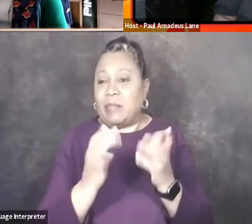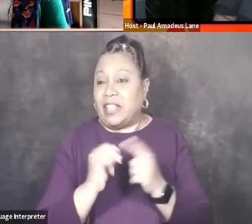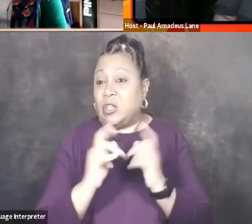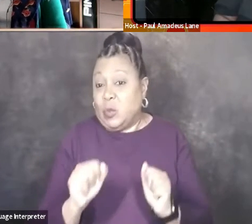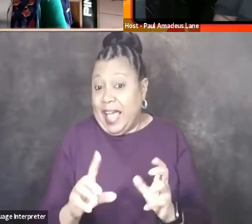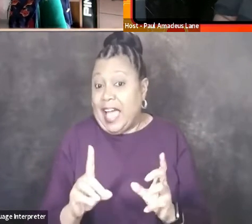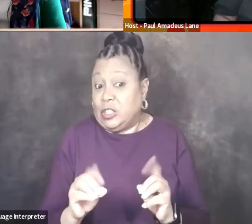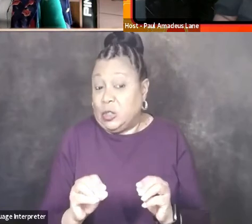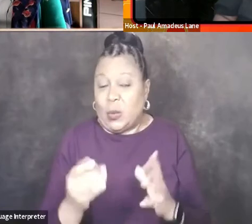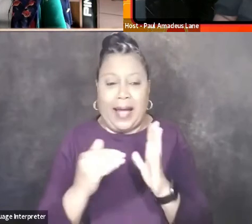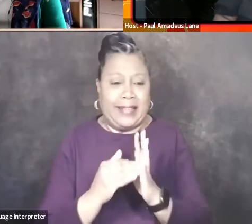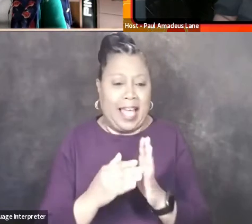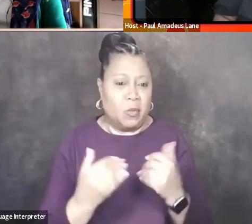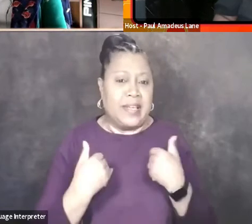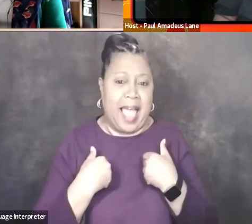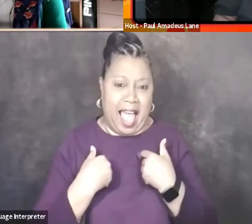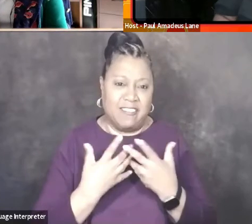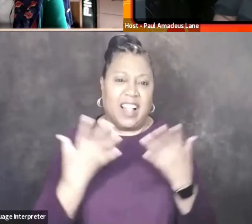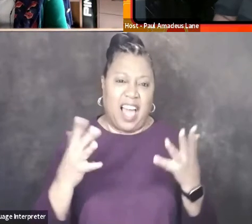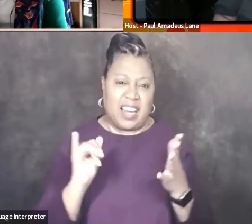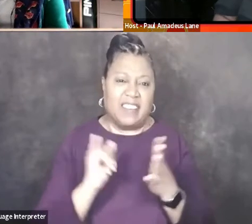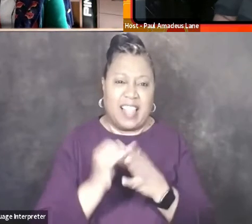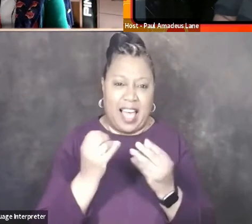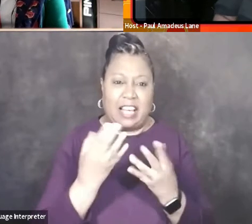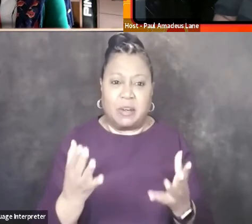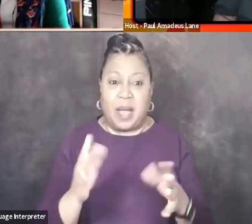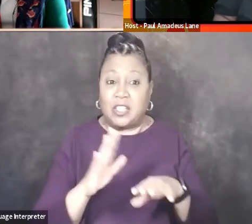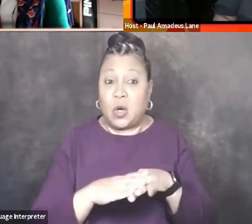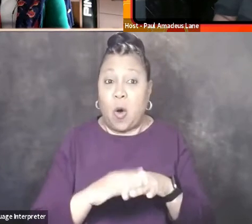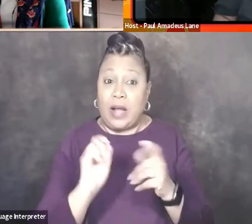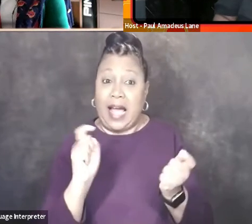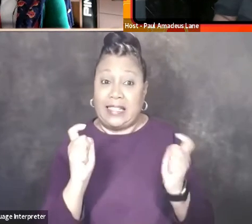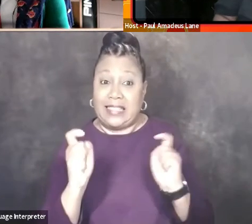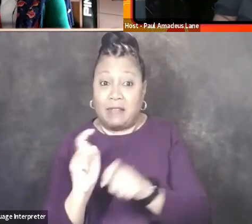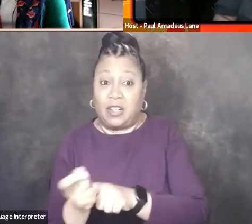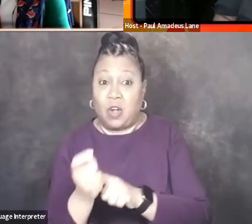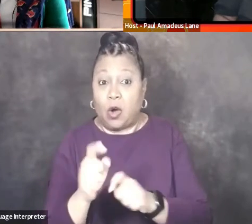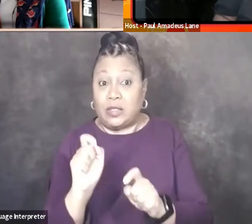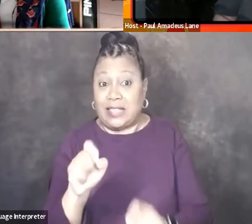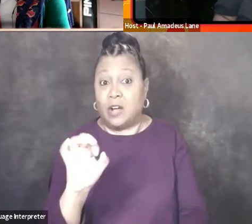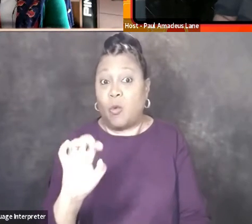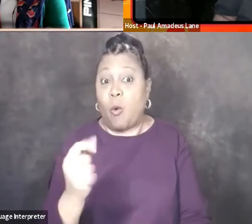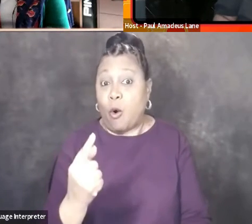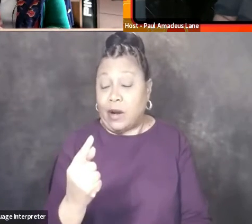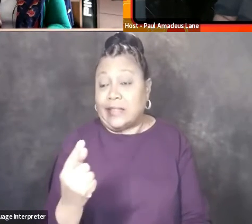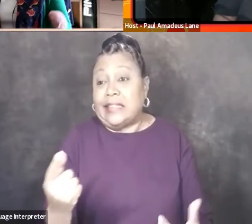can do. Again, we have a lot of that information on adaptivegolfers.org.